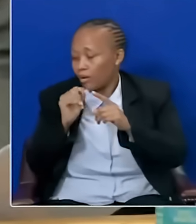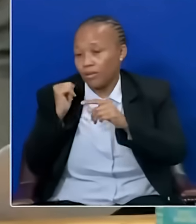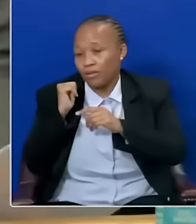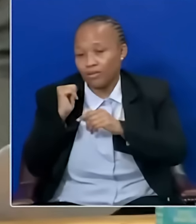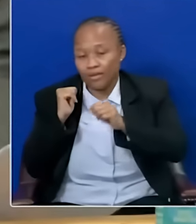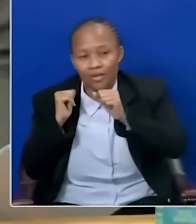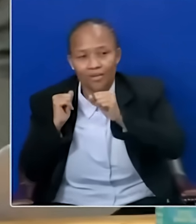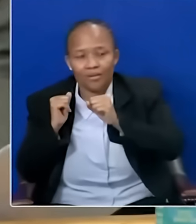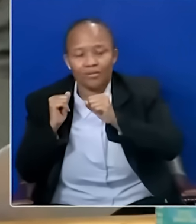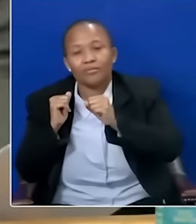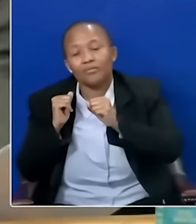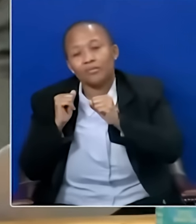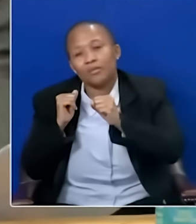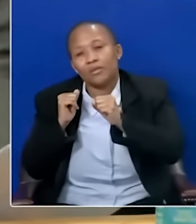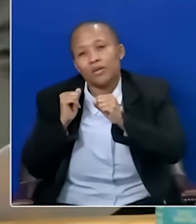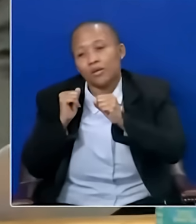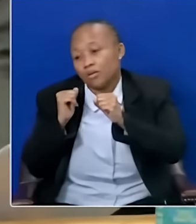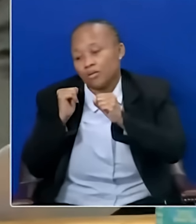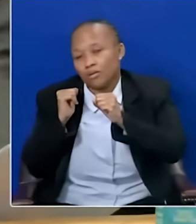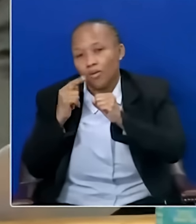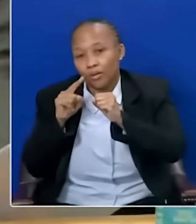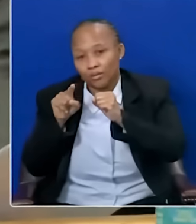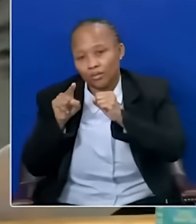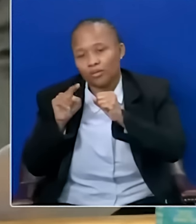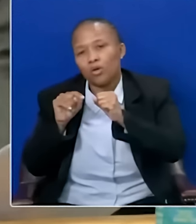So Warrant Officer Sihlangu